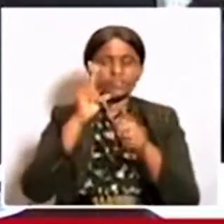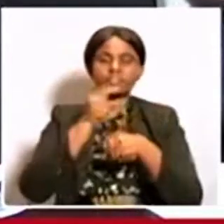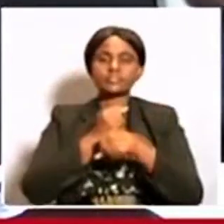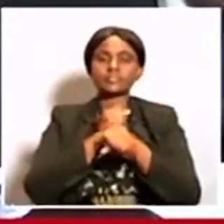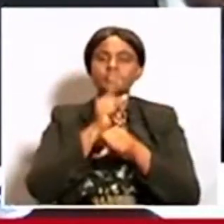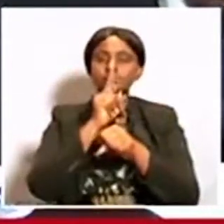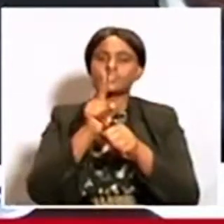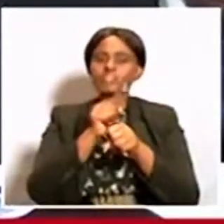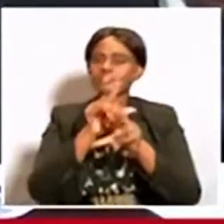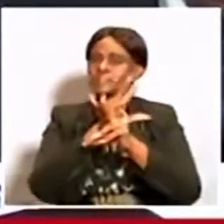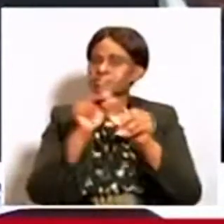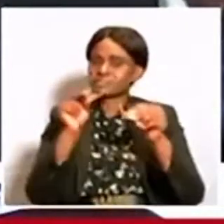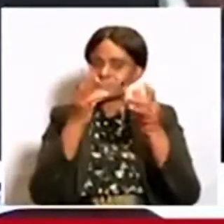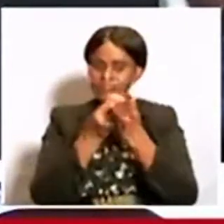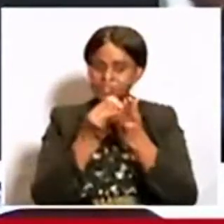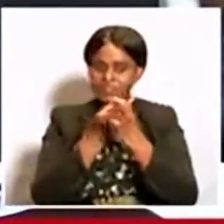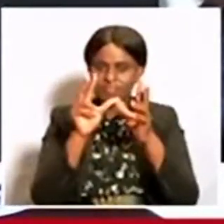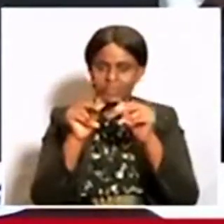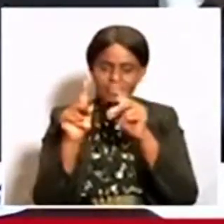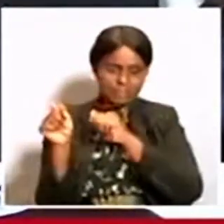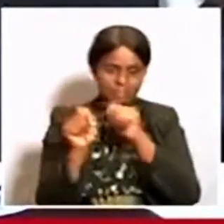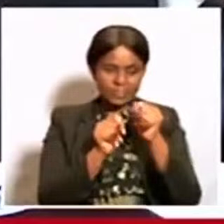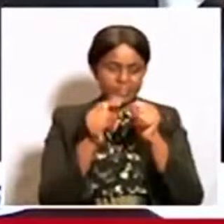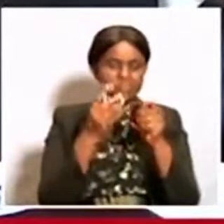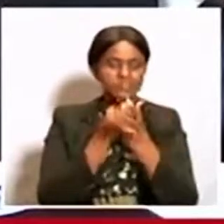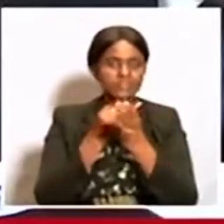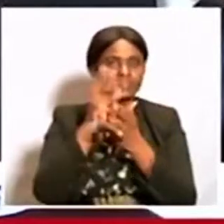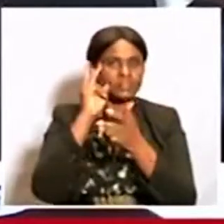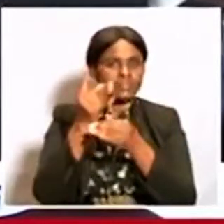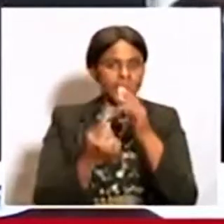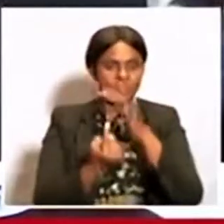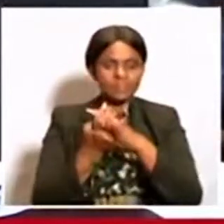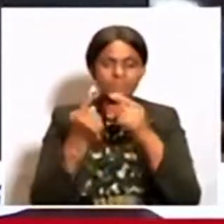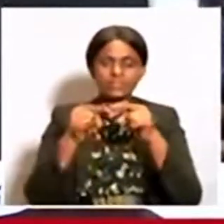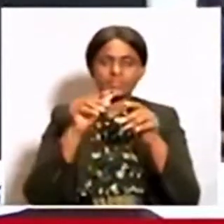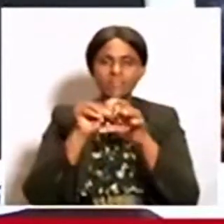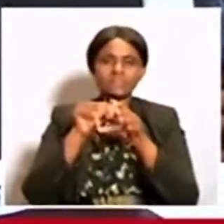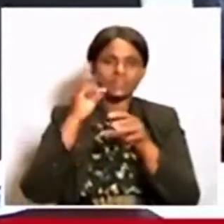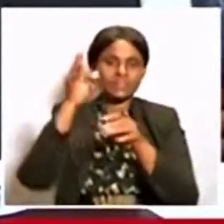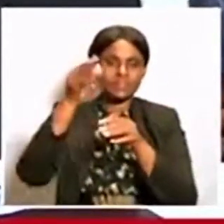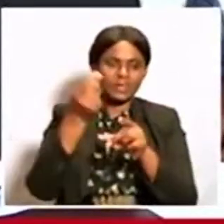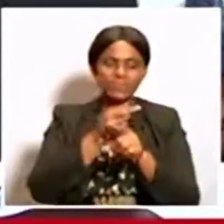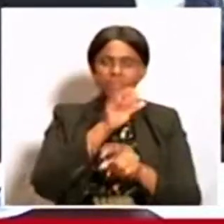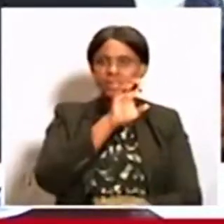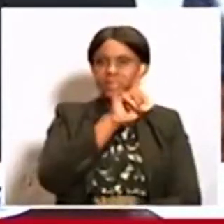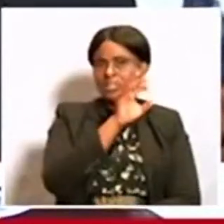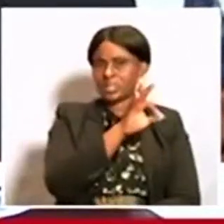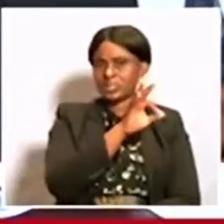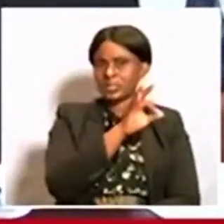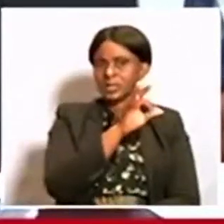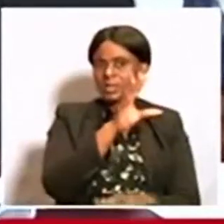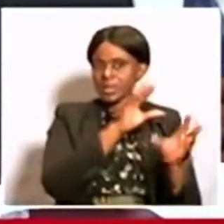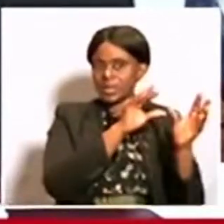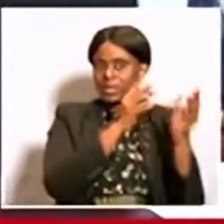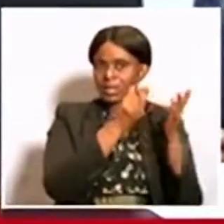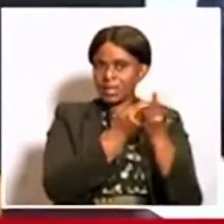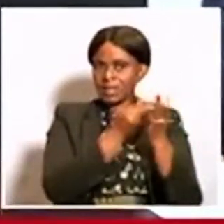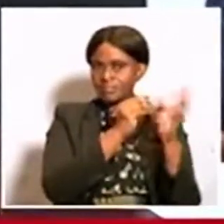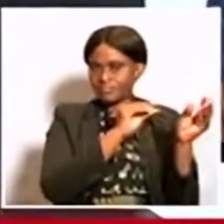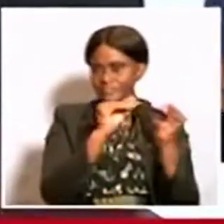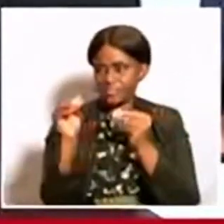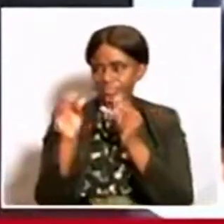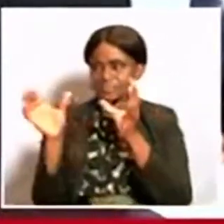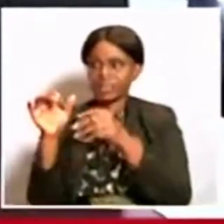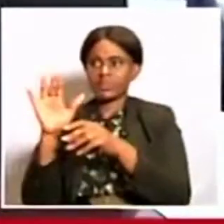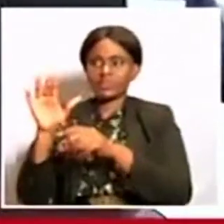no transfer funds will occur in future from CDF account to council operations account.